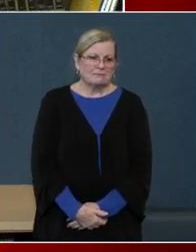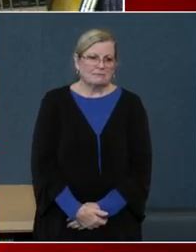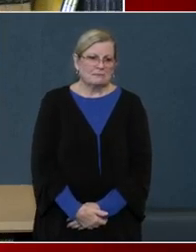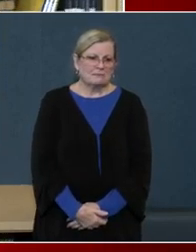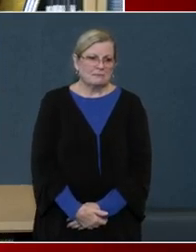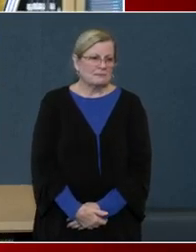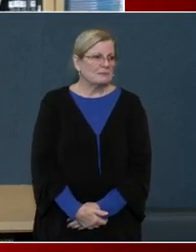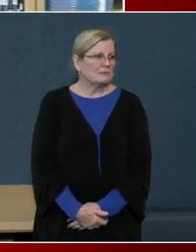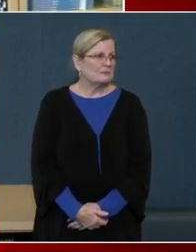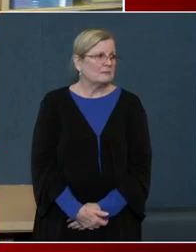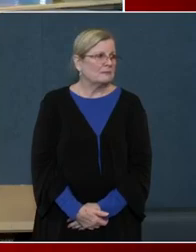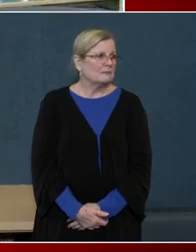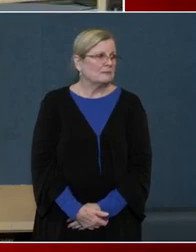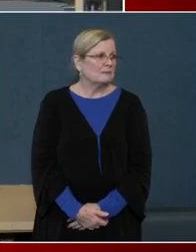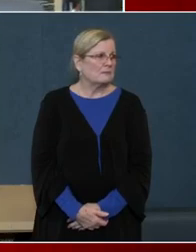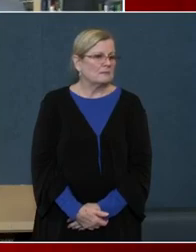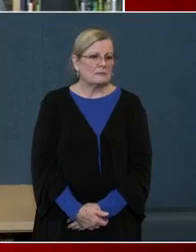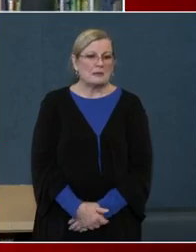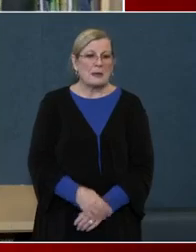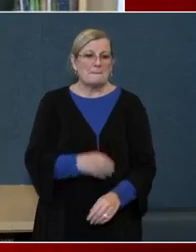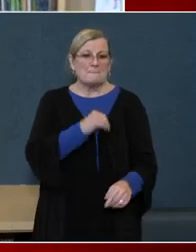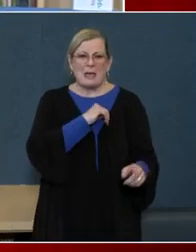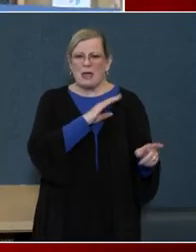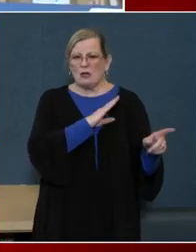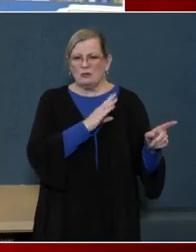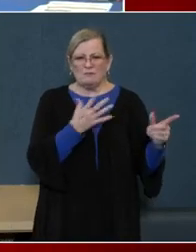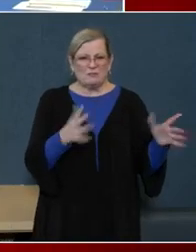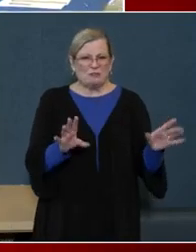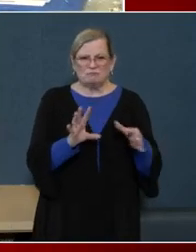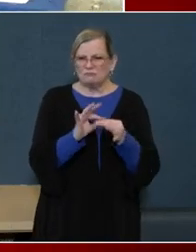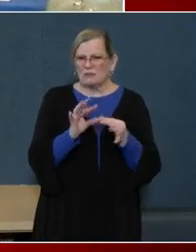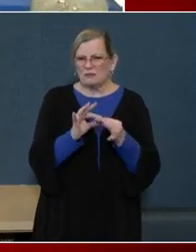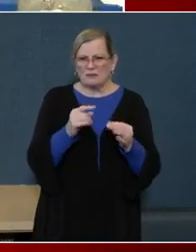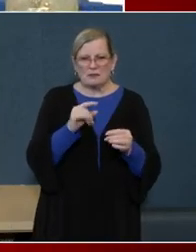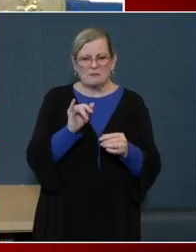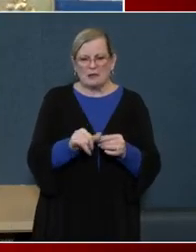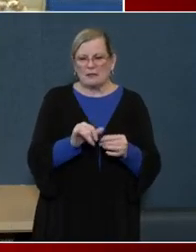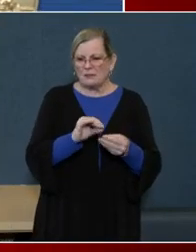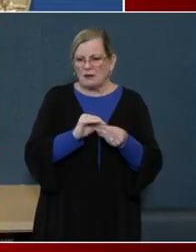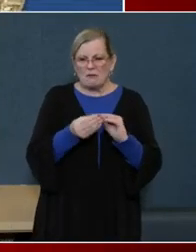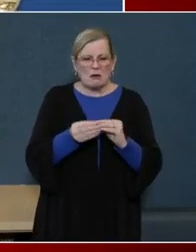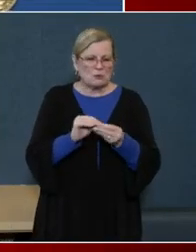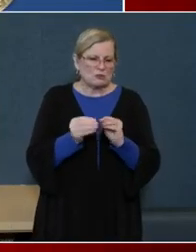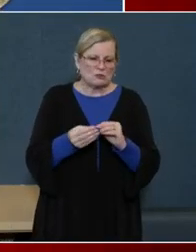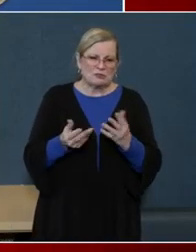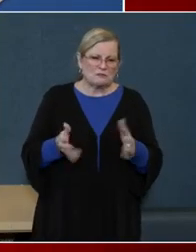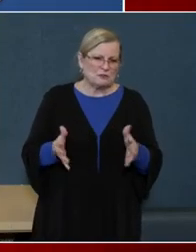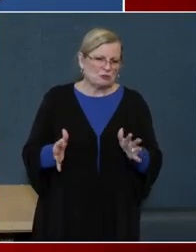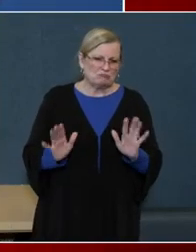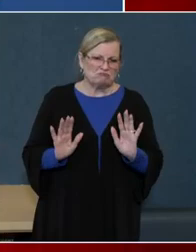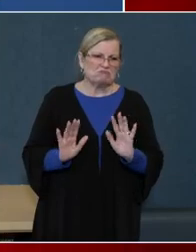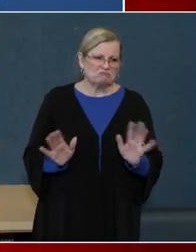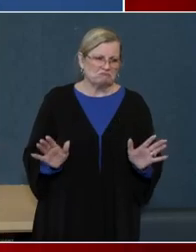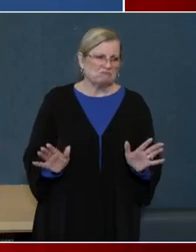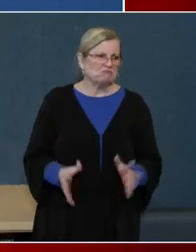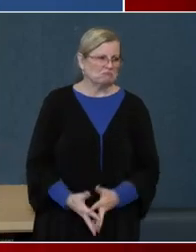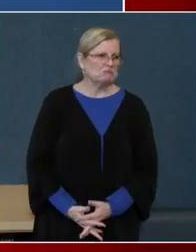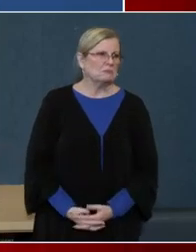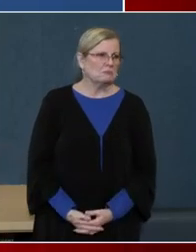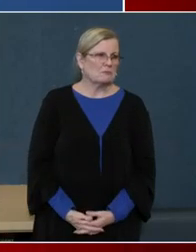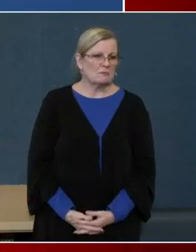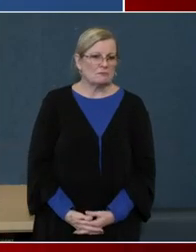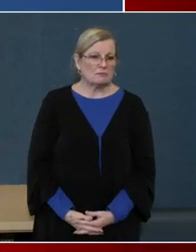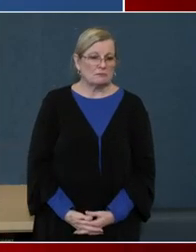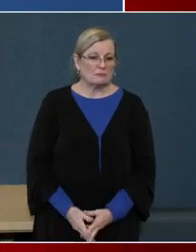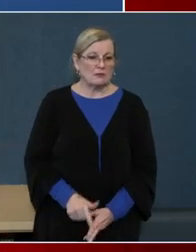have anything more to say about the numbers if we've seen another one like that. Yes.